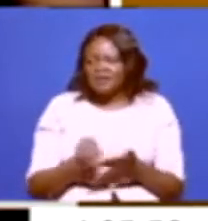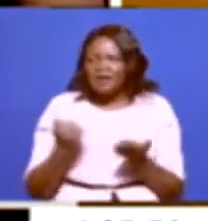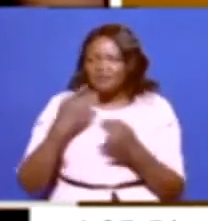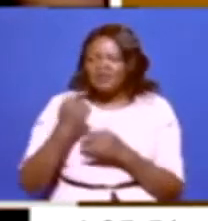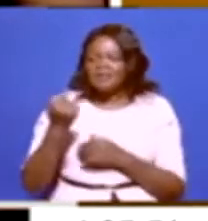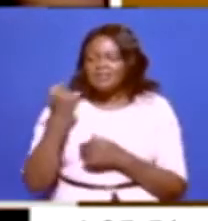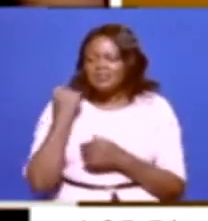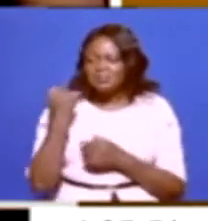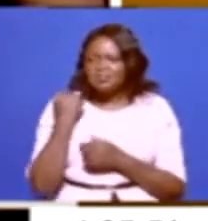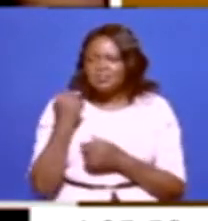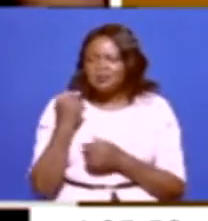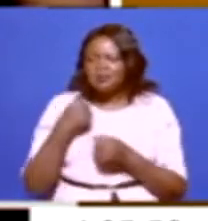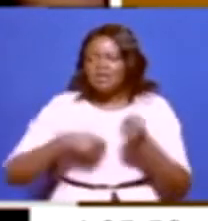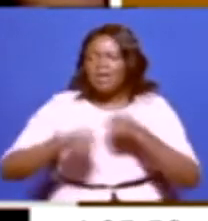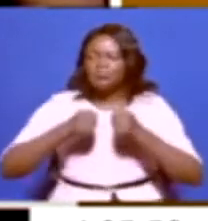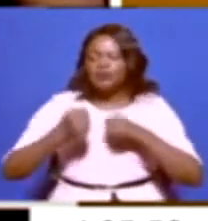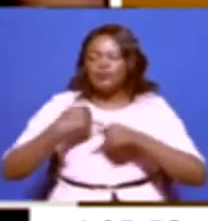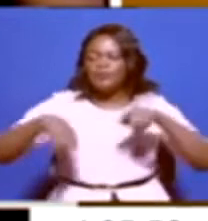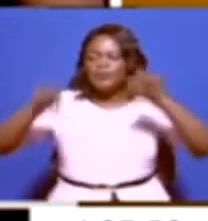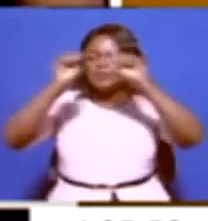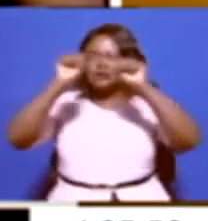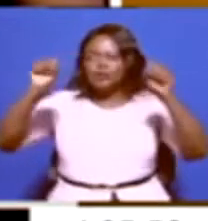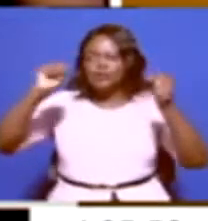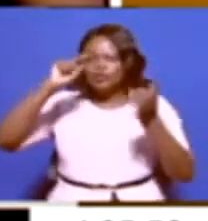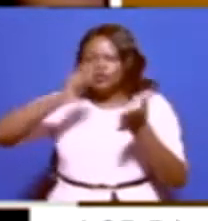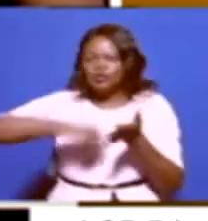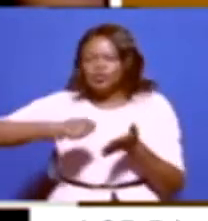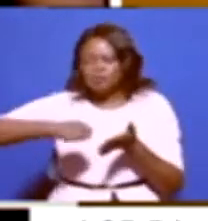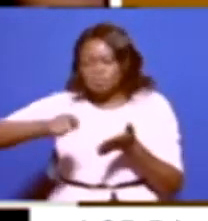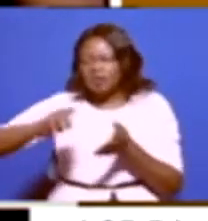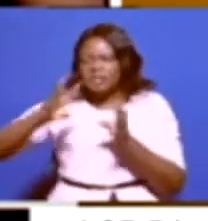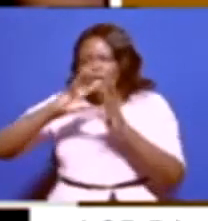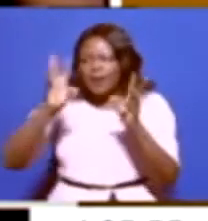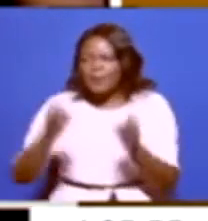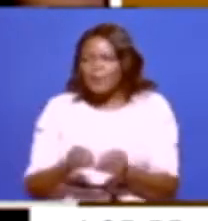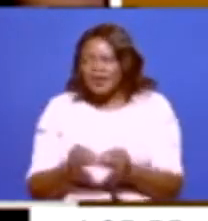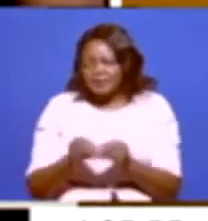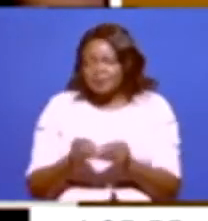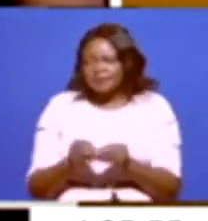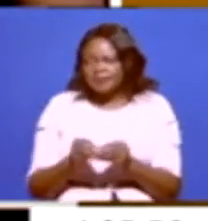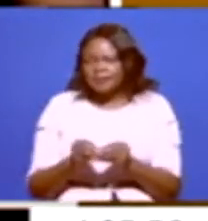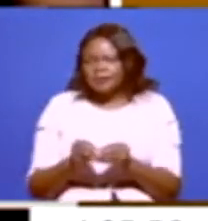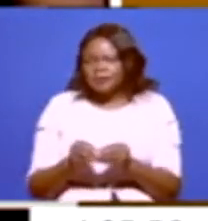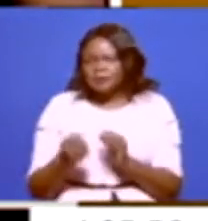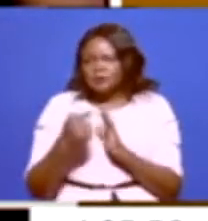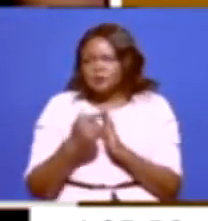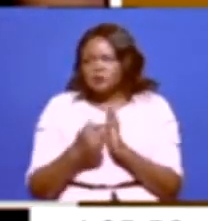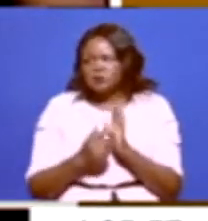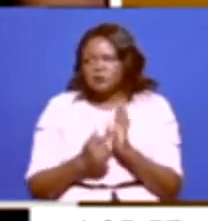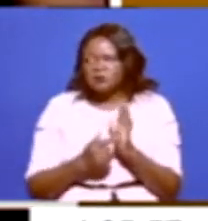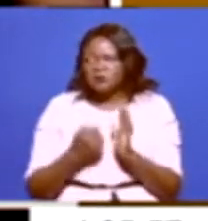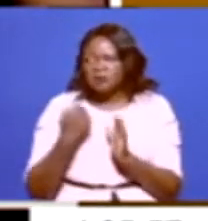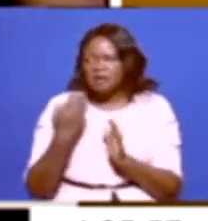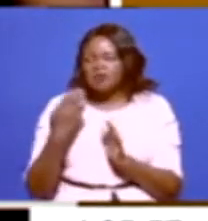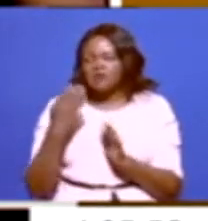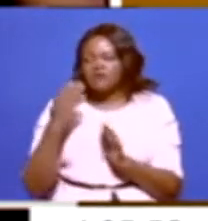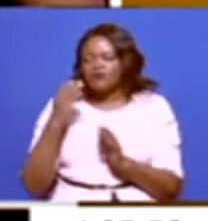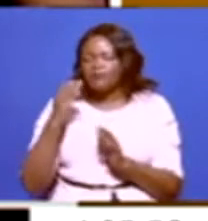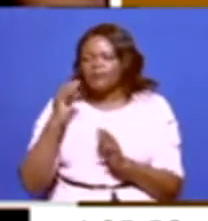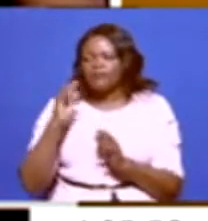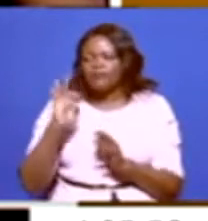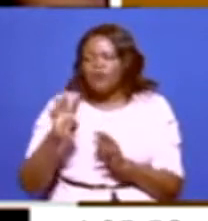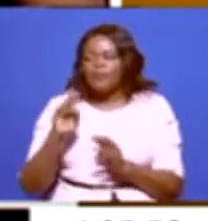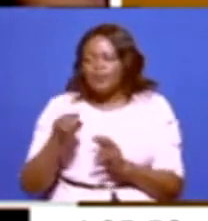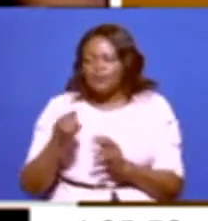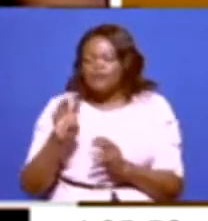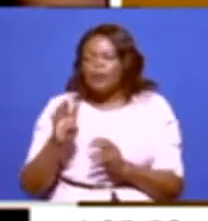yesterday's move by the president to sign the appropriation budget bill that released about 34.4 billion shillings as